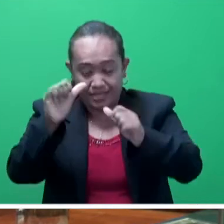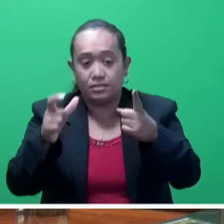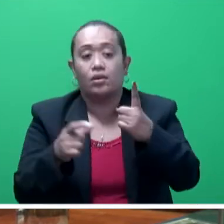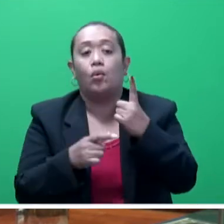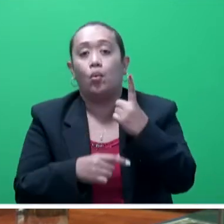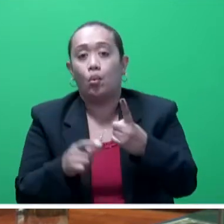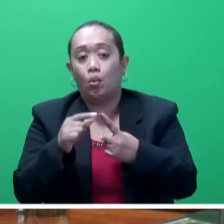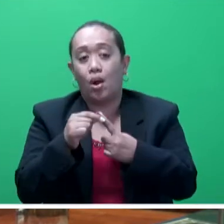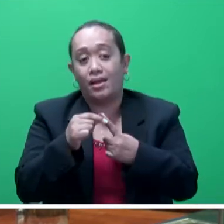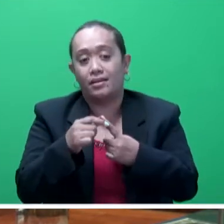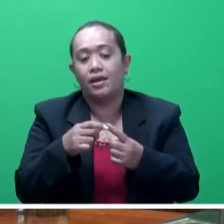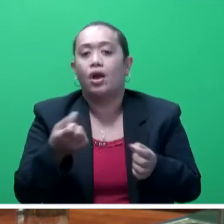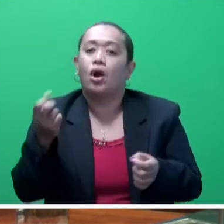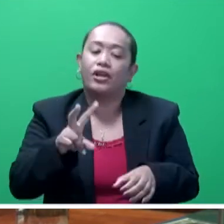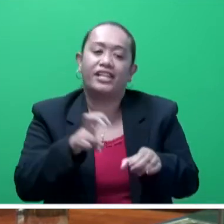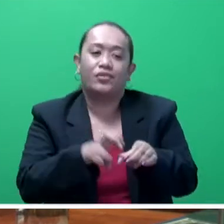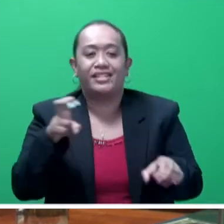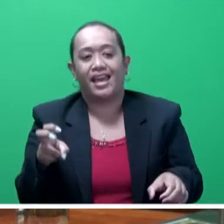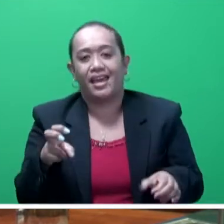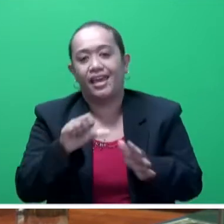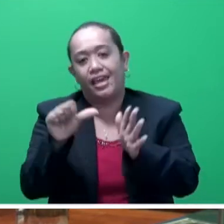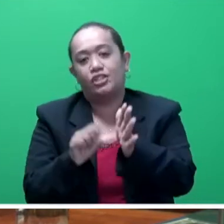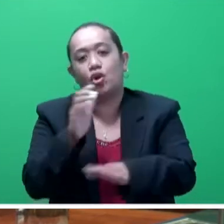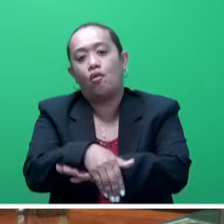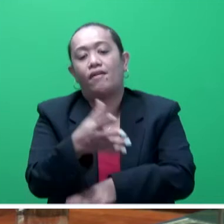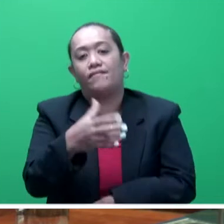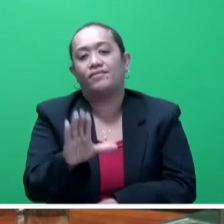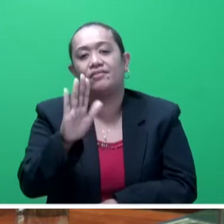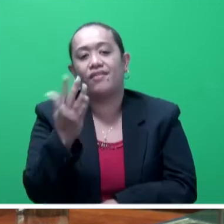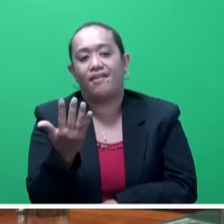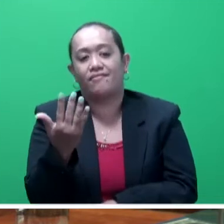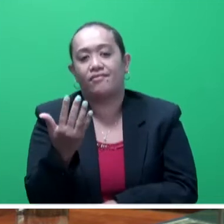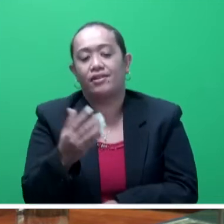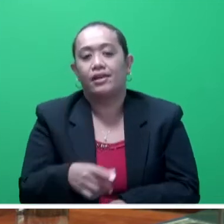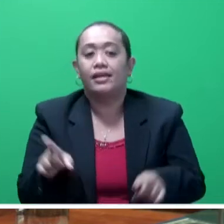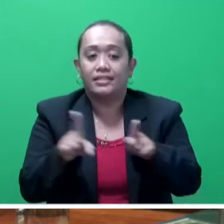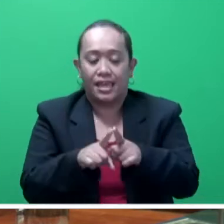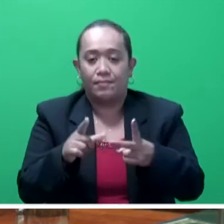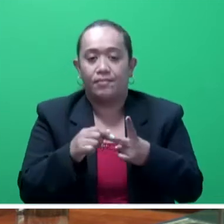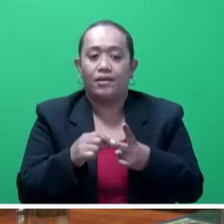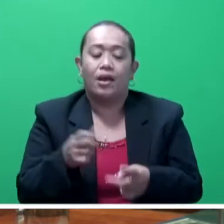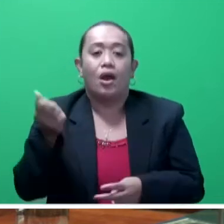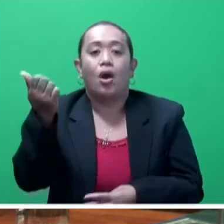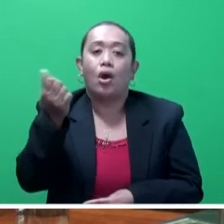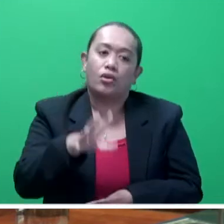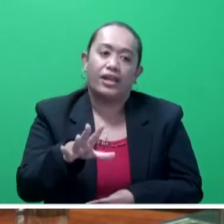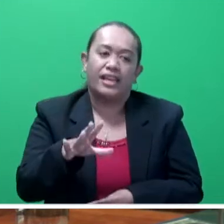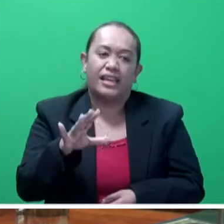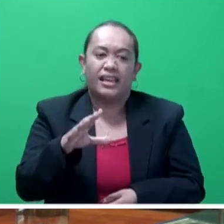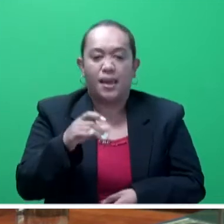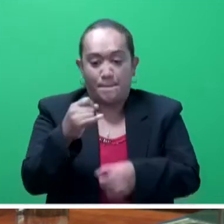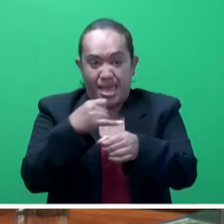has retired and is over 55 years of age. The homeowner is unfit to work, which is medically proven.